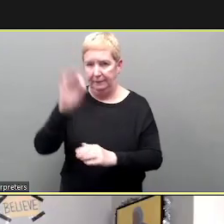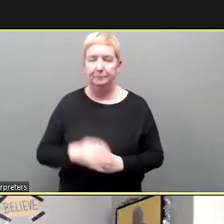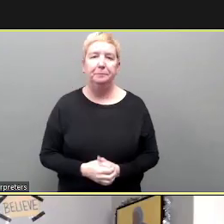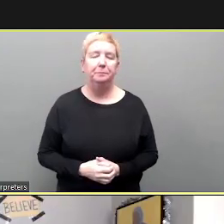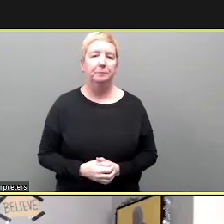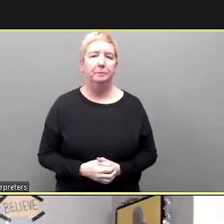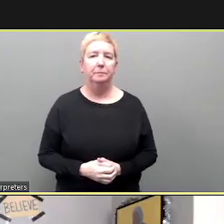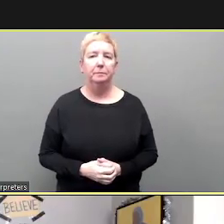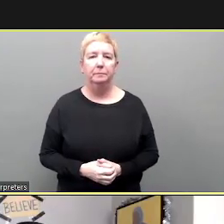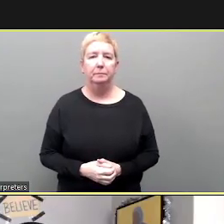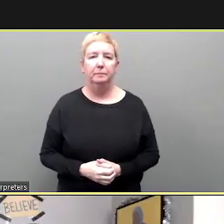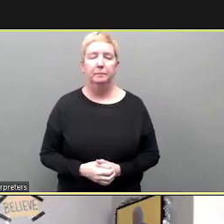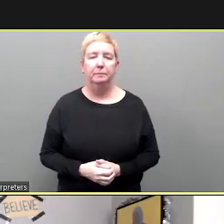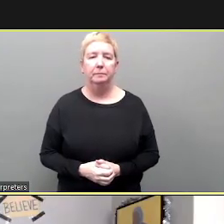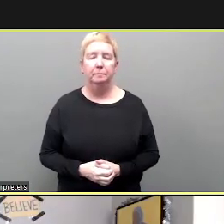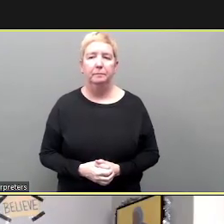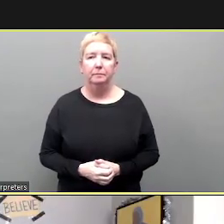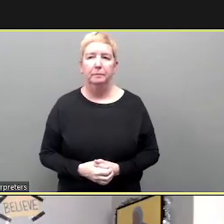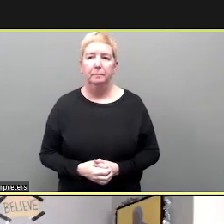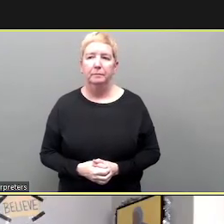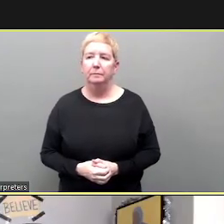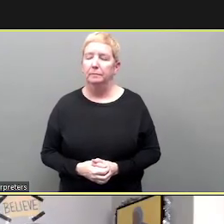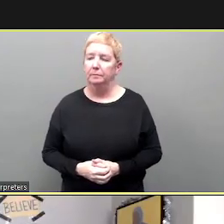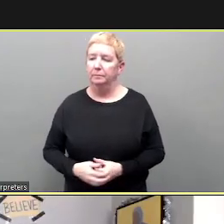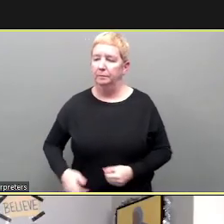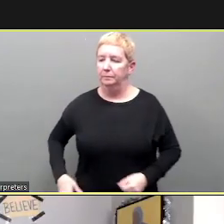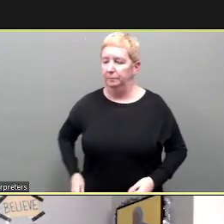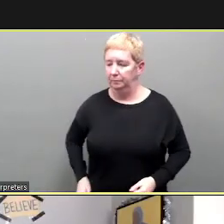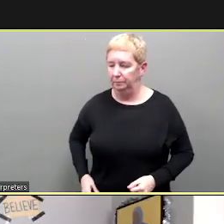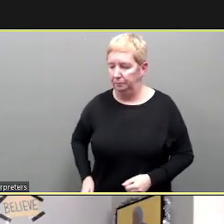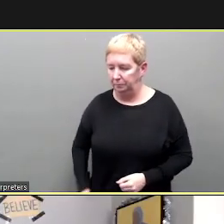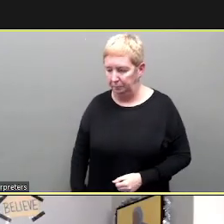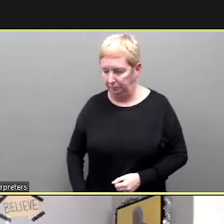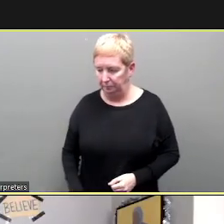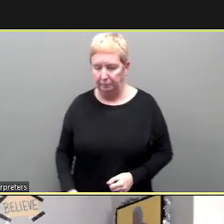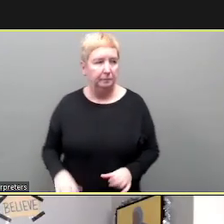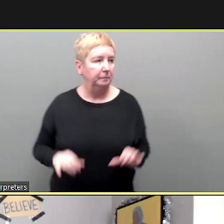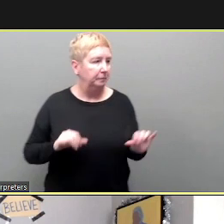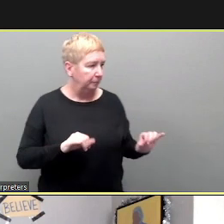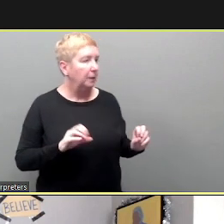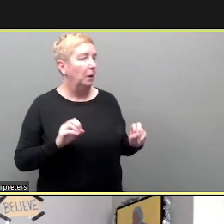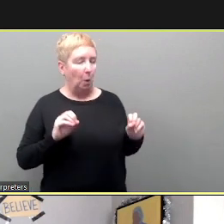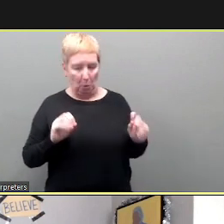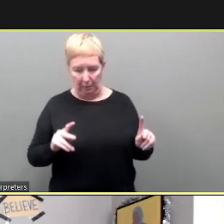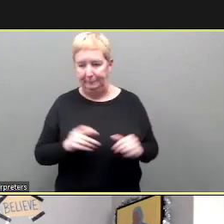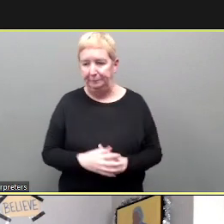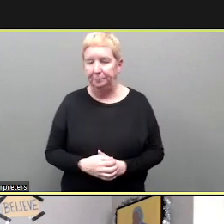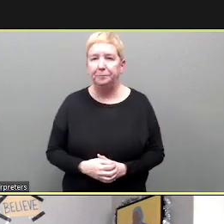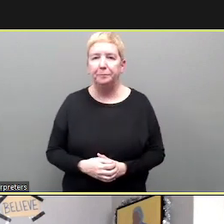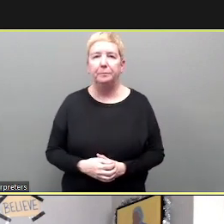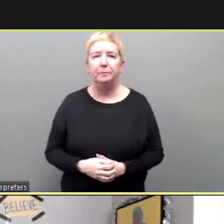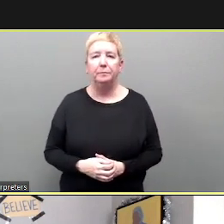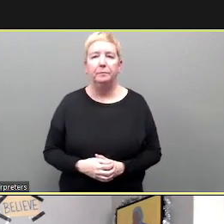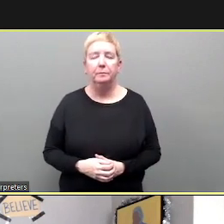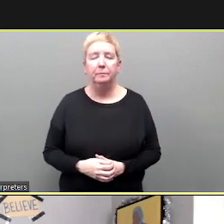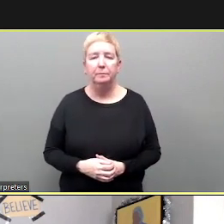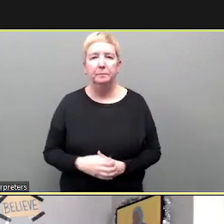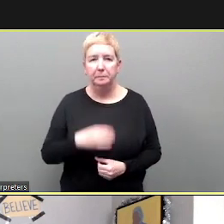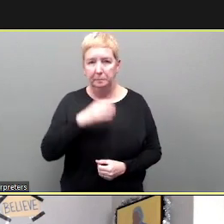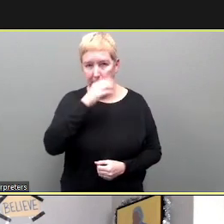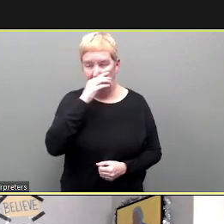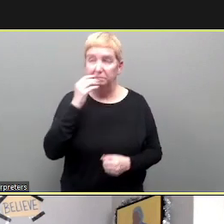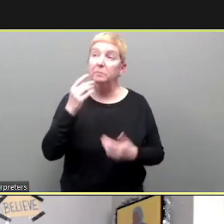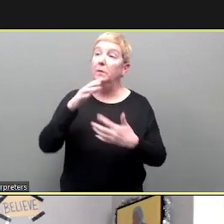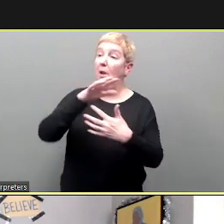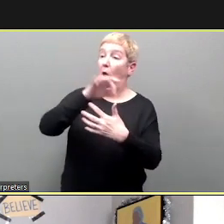video. Okay, sorry about that. Okay, so these are some